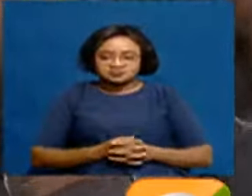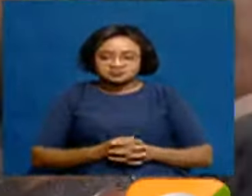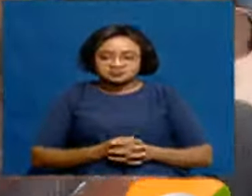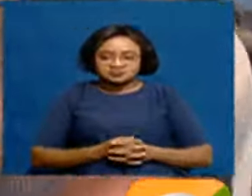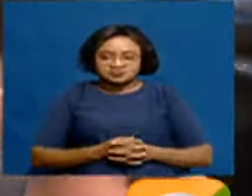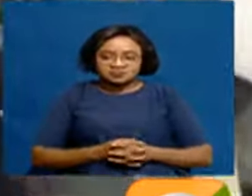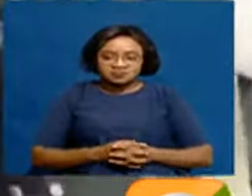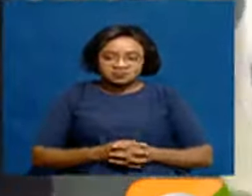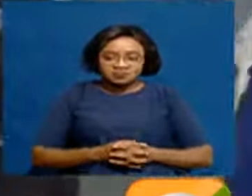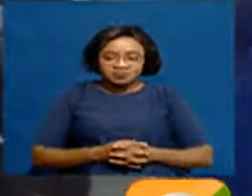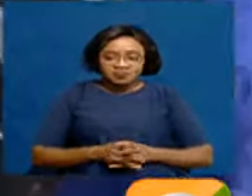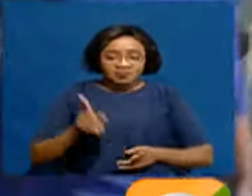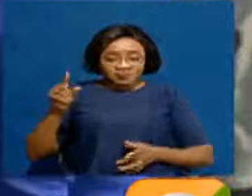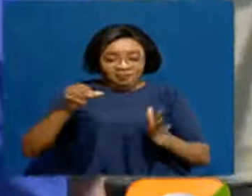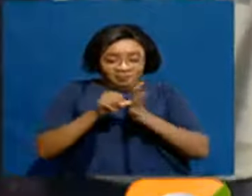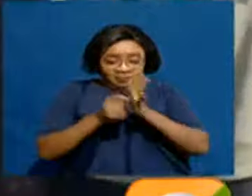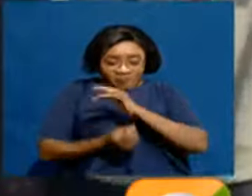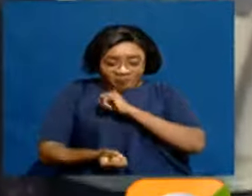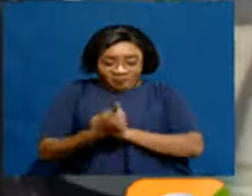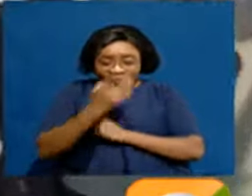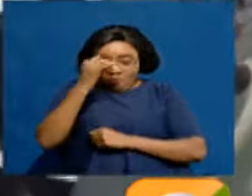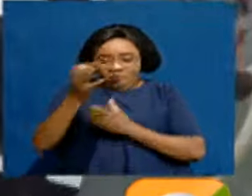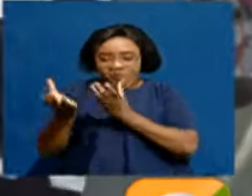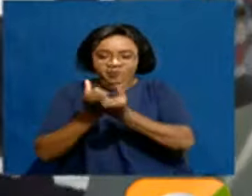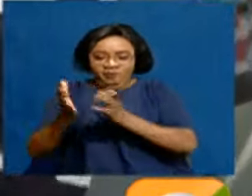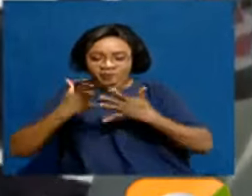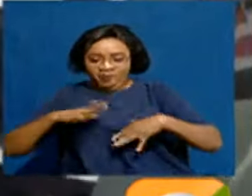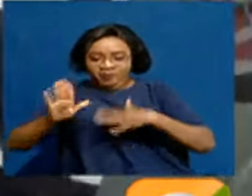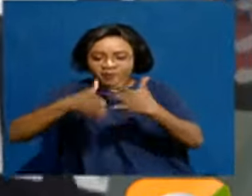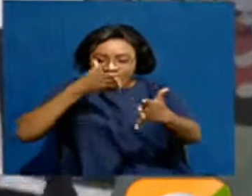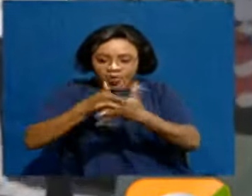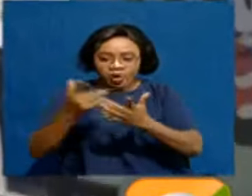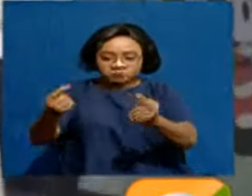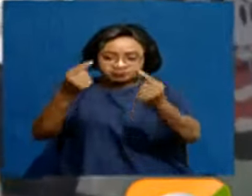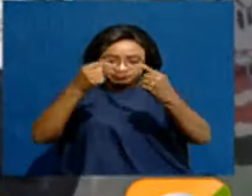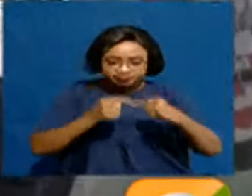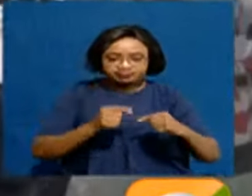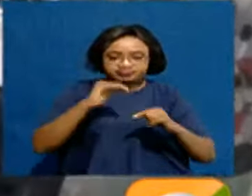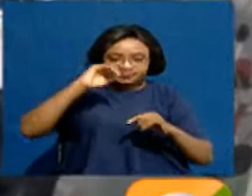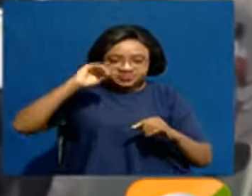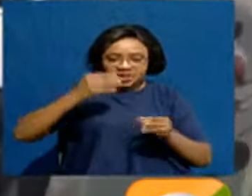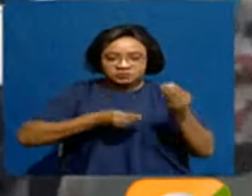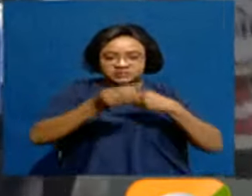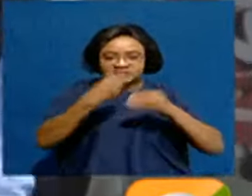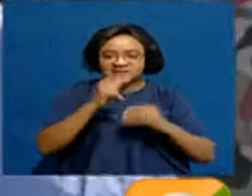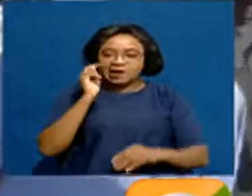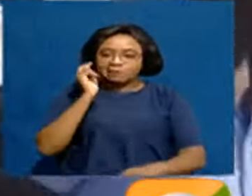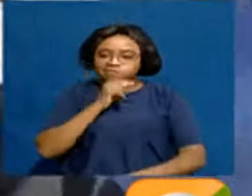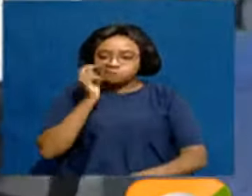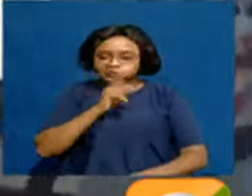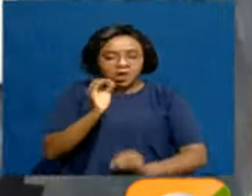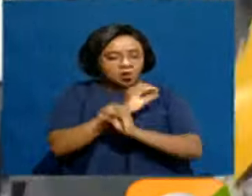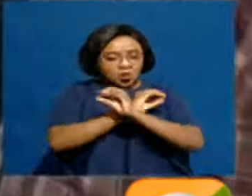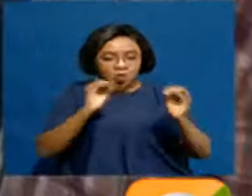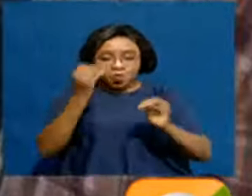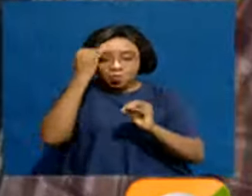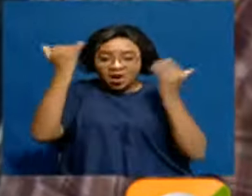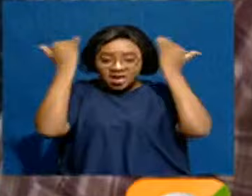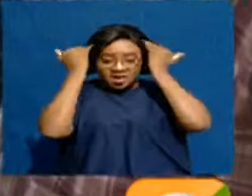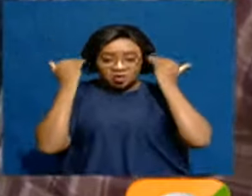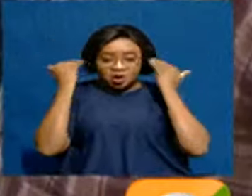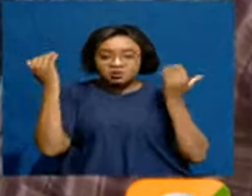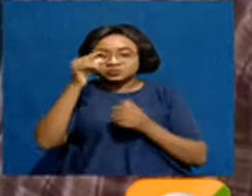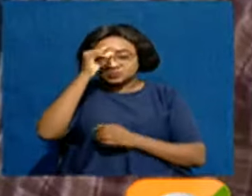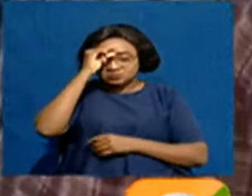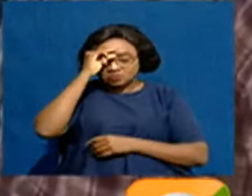The standoff ensued after the traders were blocked from accessing the port city following an executive order by the Mombasa County